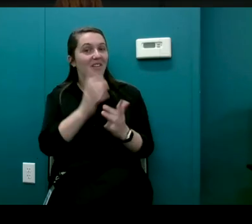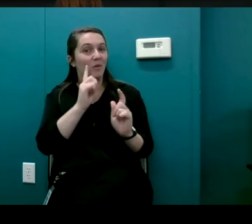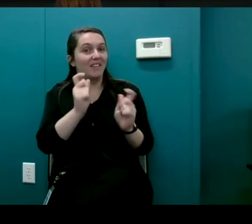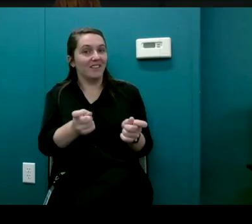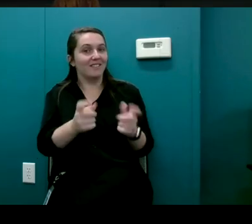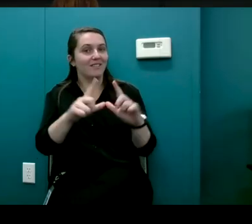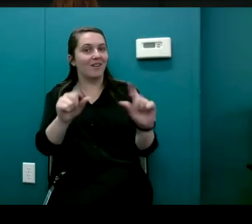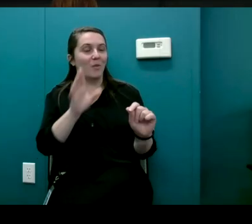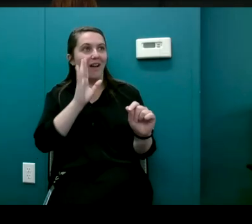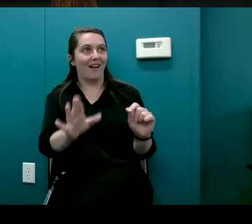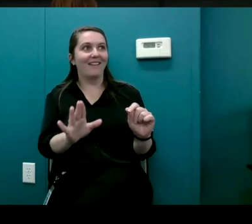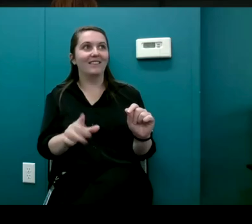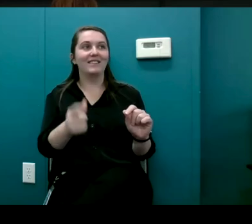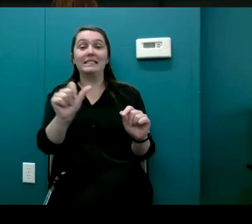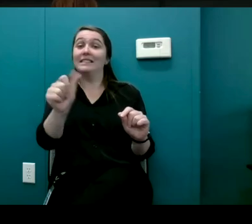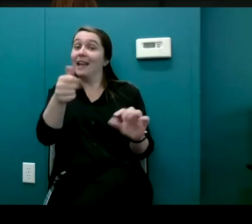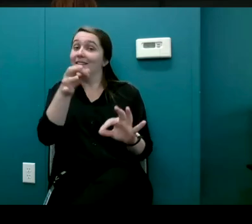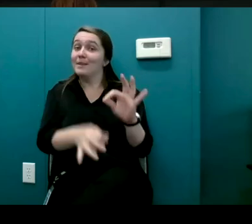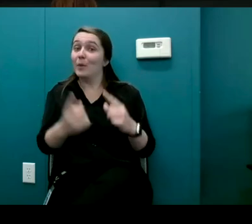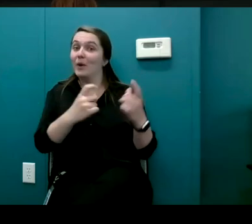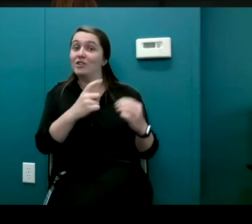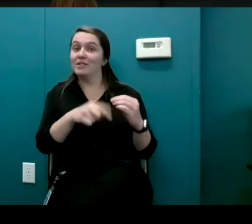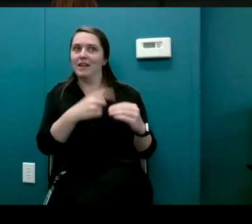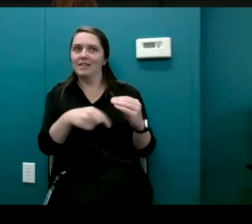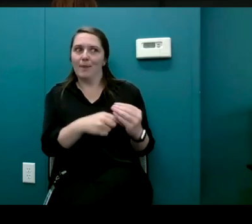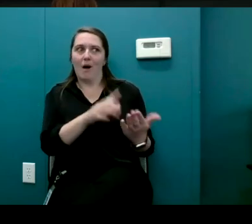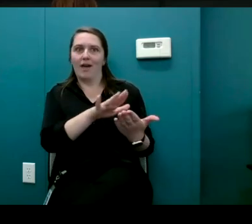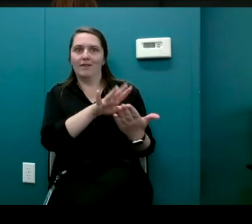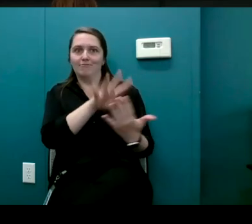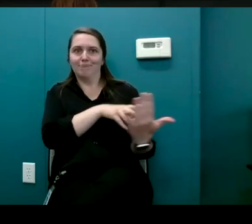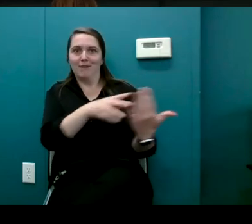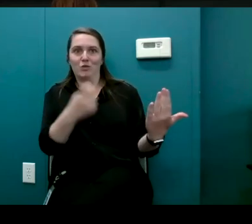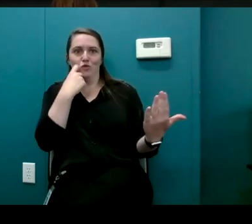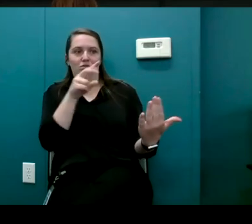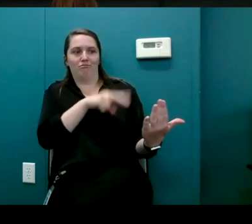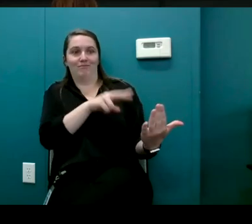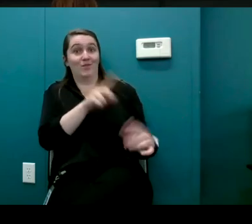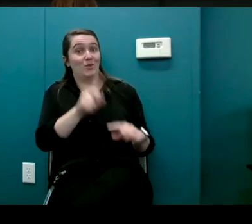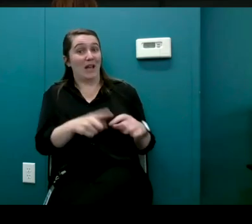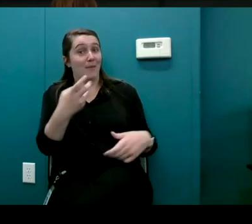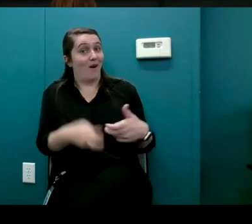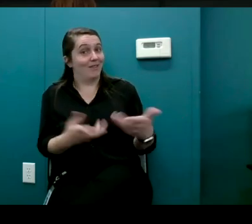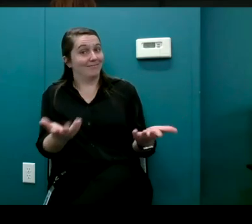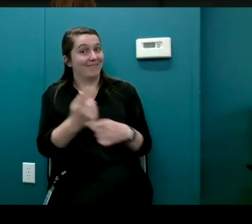We're all There are in. 10 simple questions all about the document you just looked at, so it can't be that complicated.